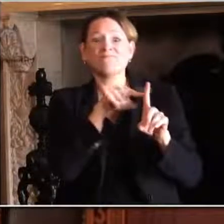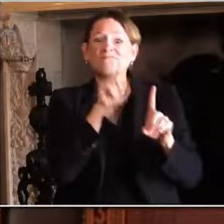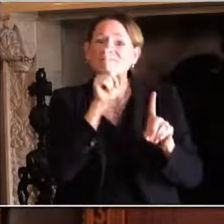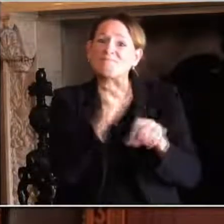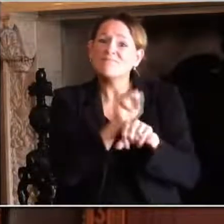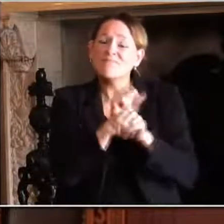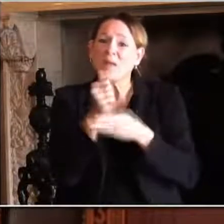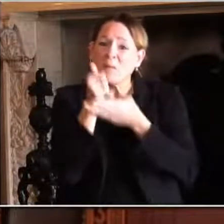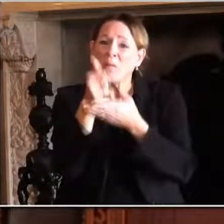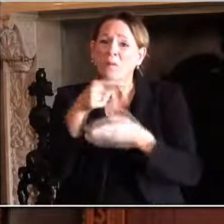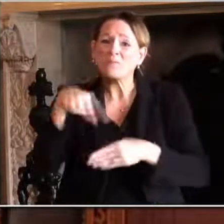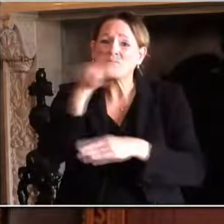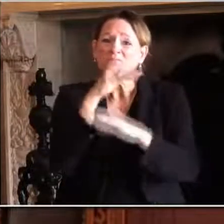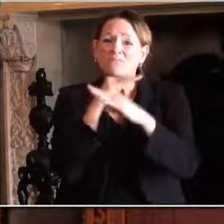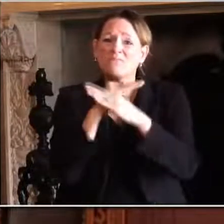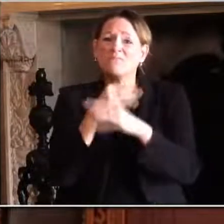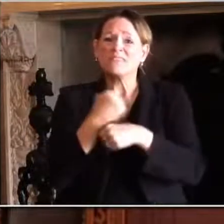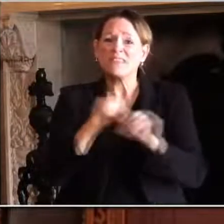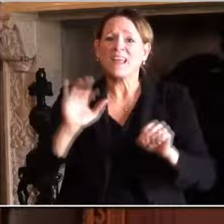reduce or slow down